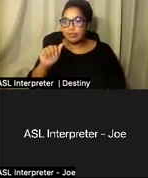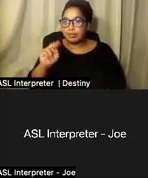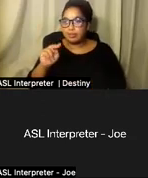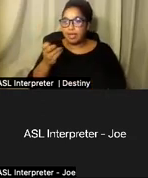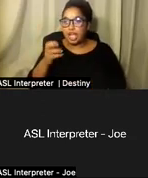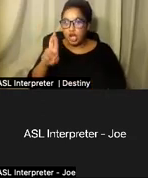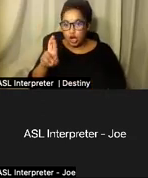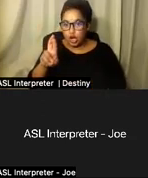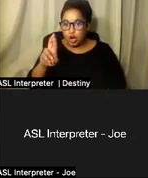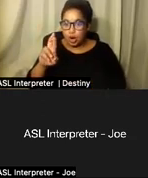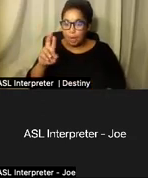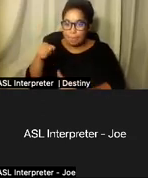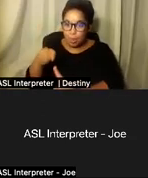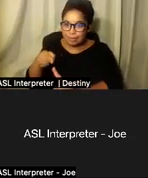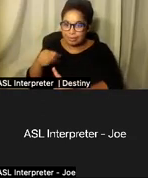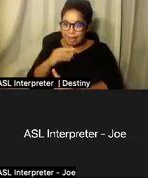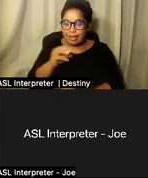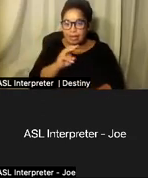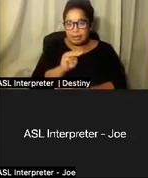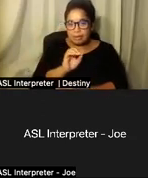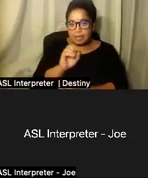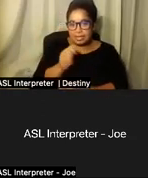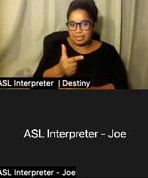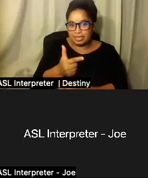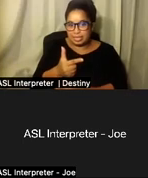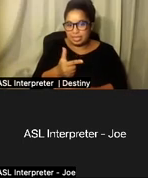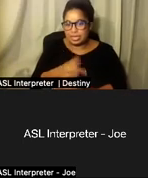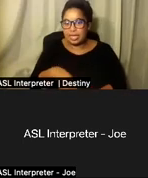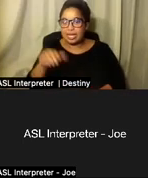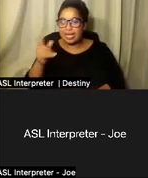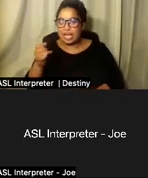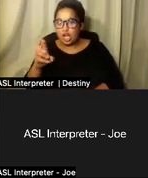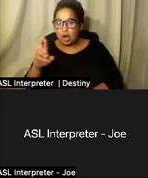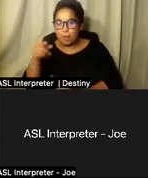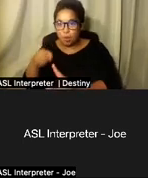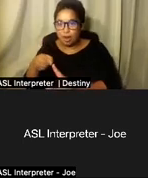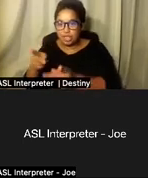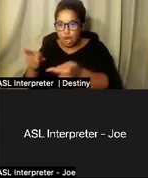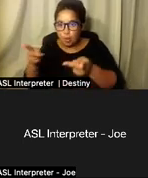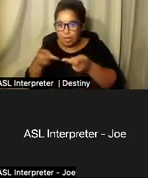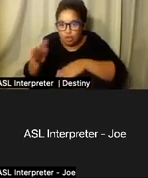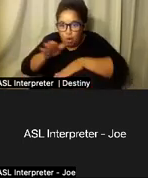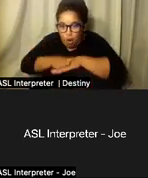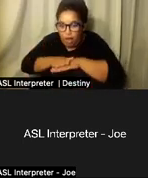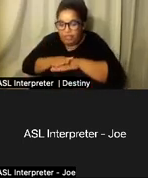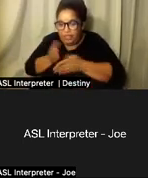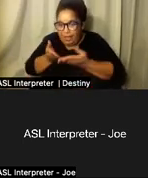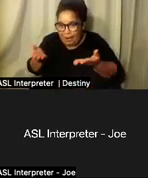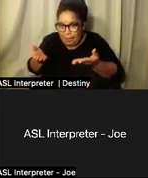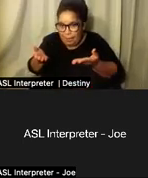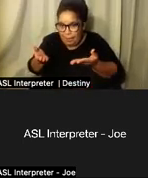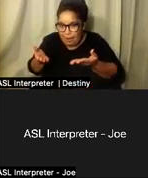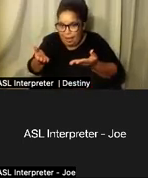and mending. So the anchor point is the location on the item and